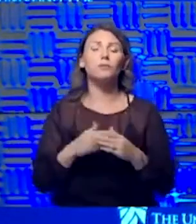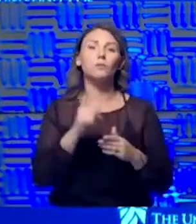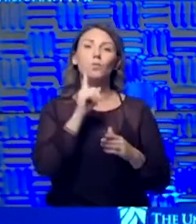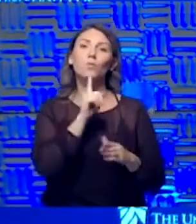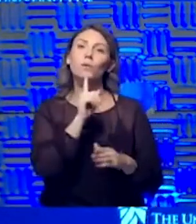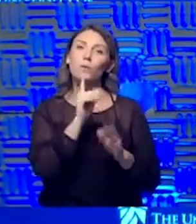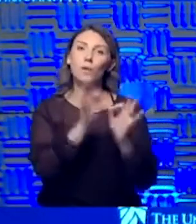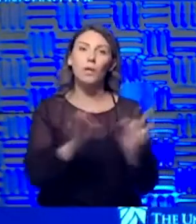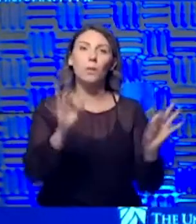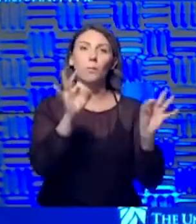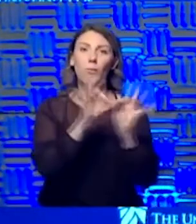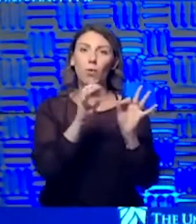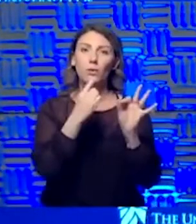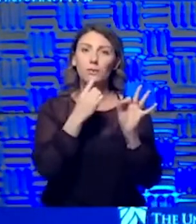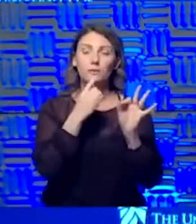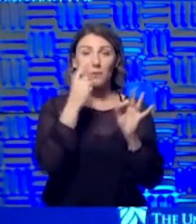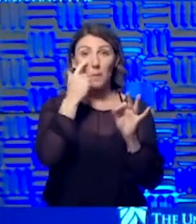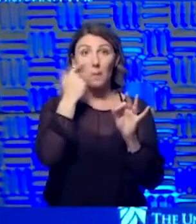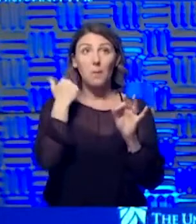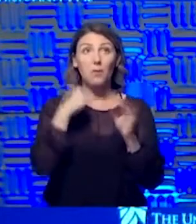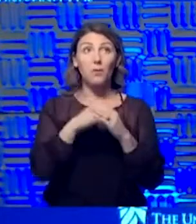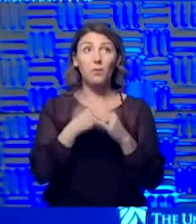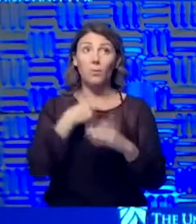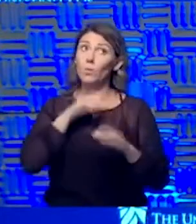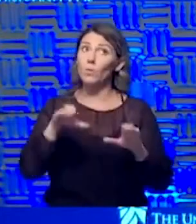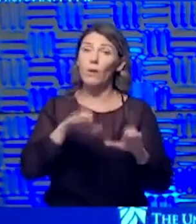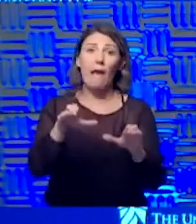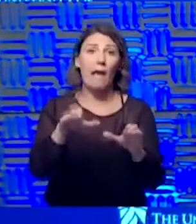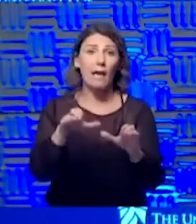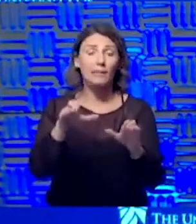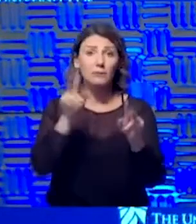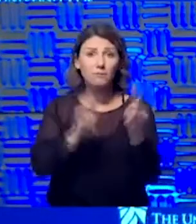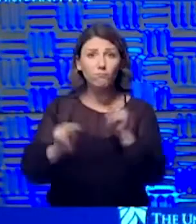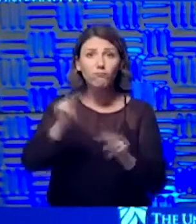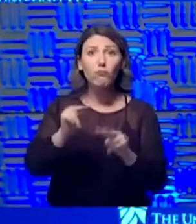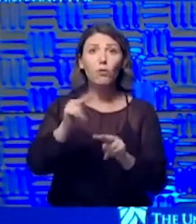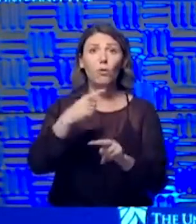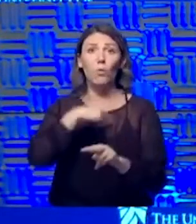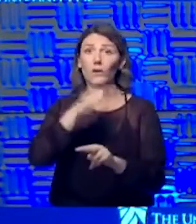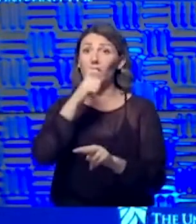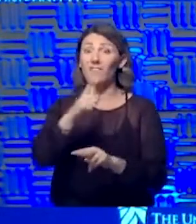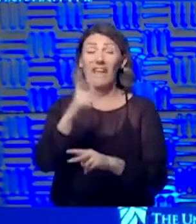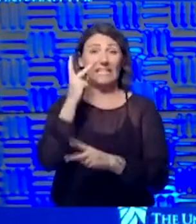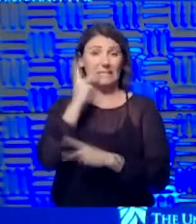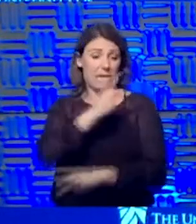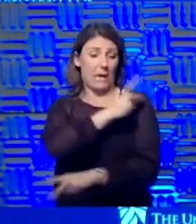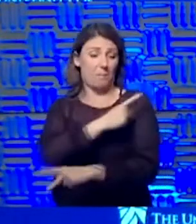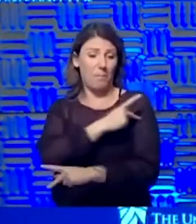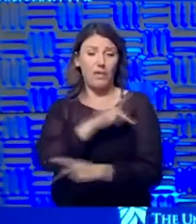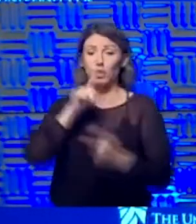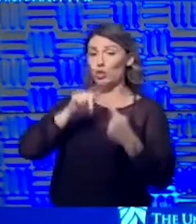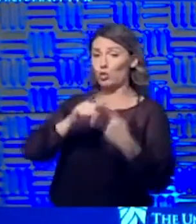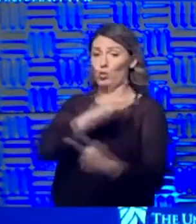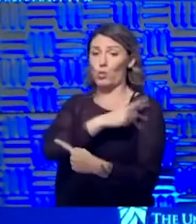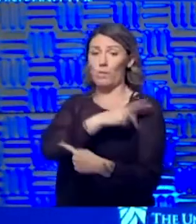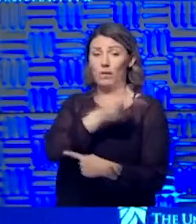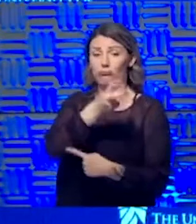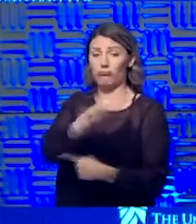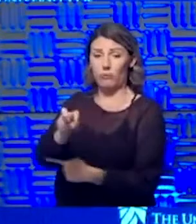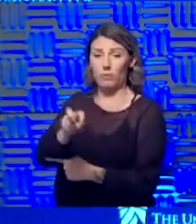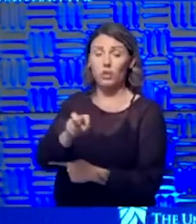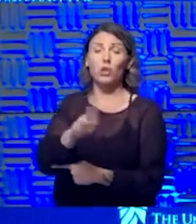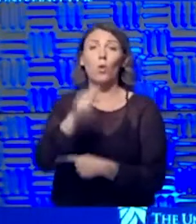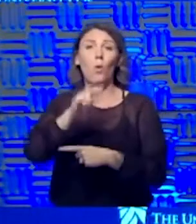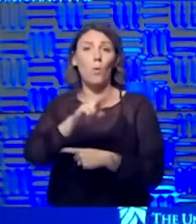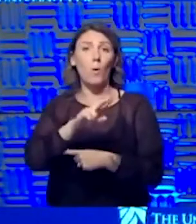that at least and we do a lot of active surveillance, we've not seen a patient-to-patient transmission within a hospital or a